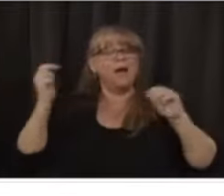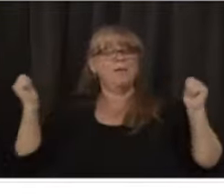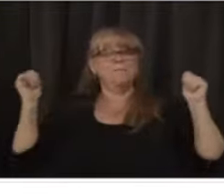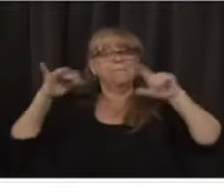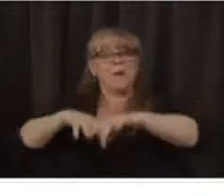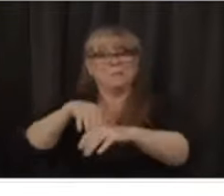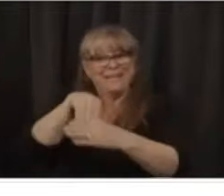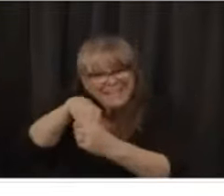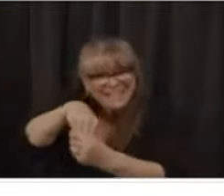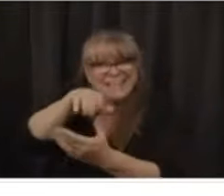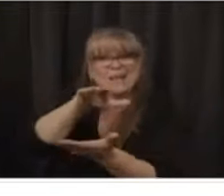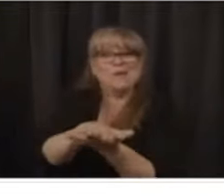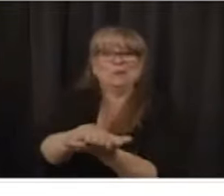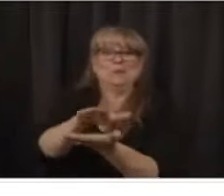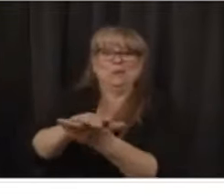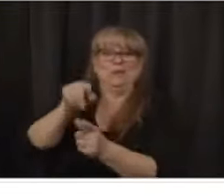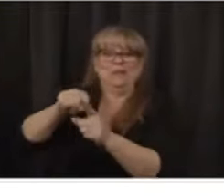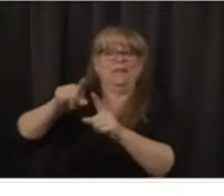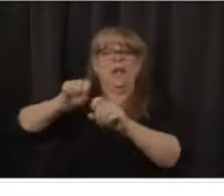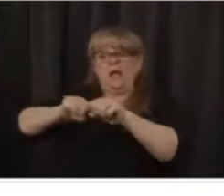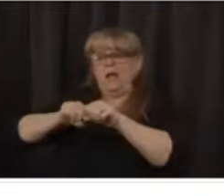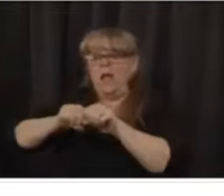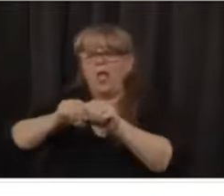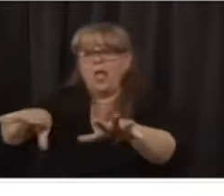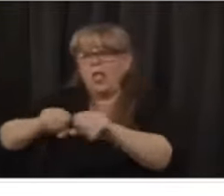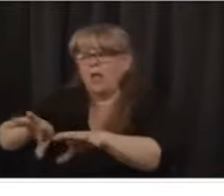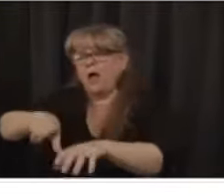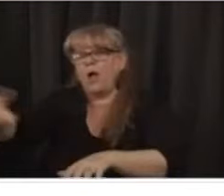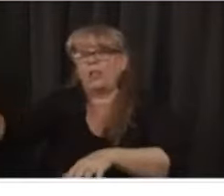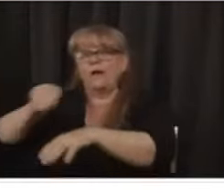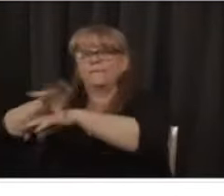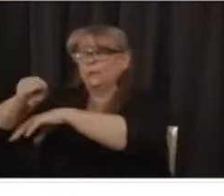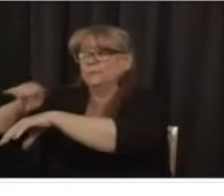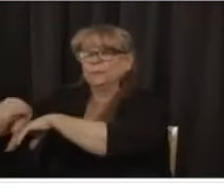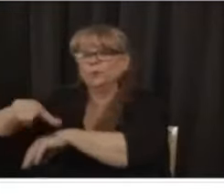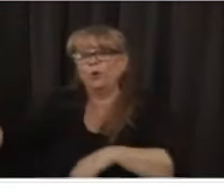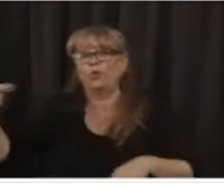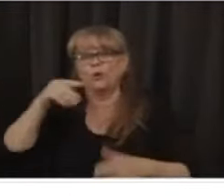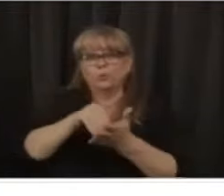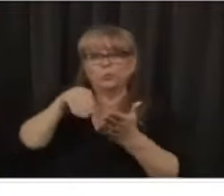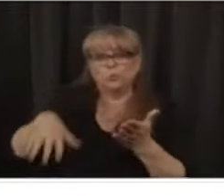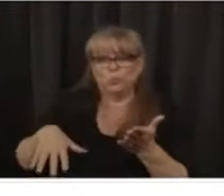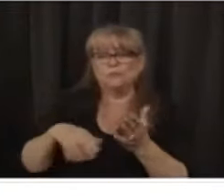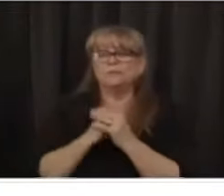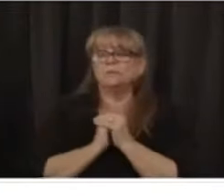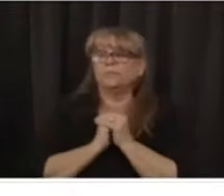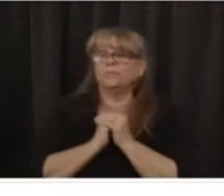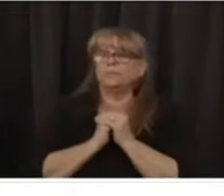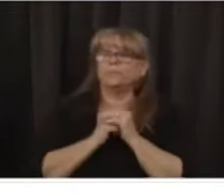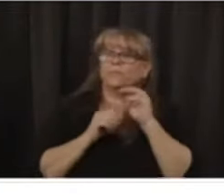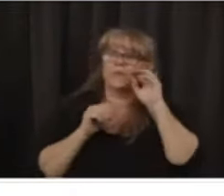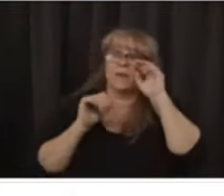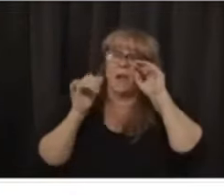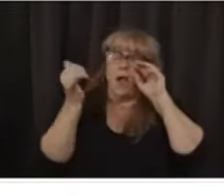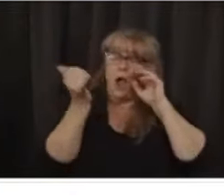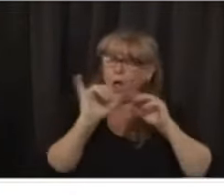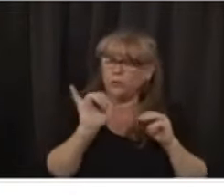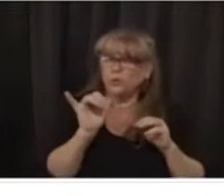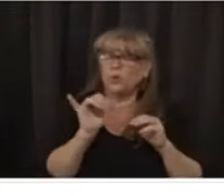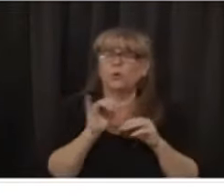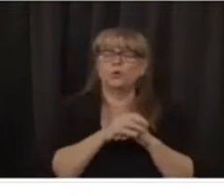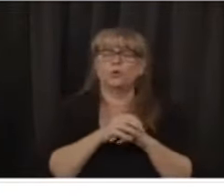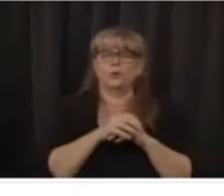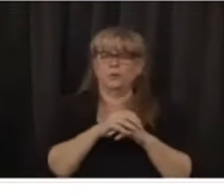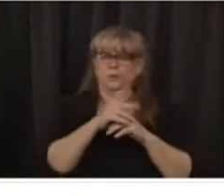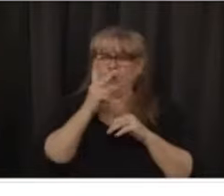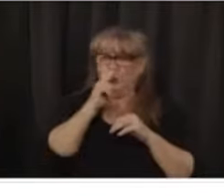For the last several weeks, we have seen that increasing trend as well. Next slide. Another significant difference that we're seeing across the